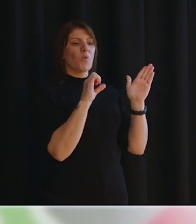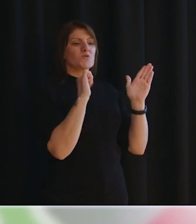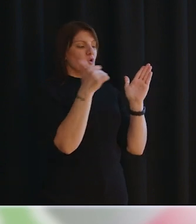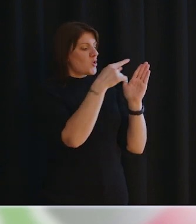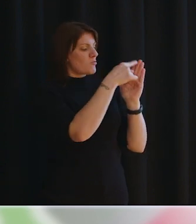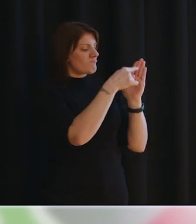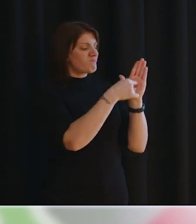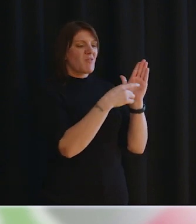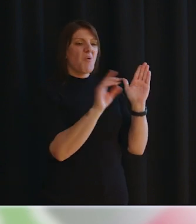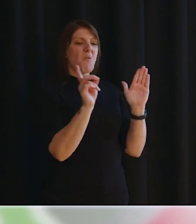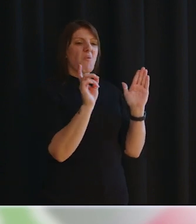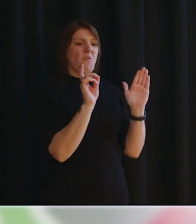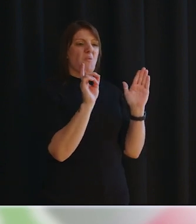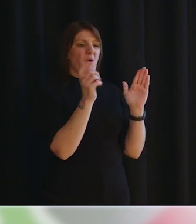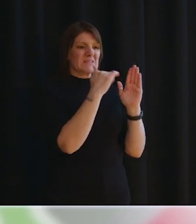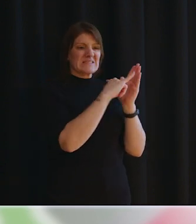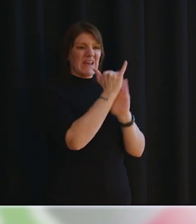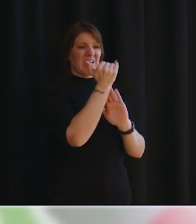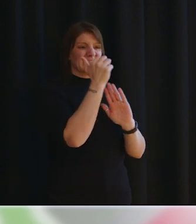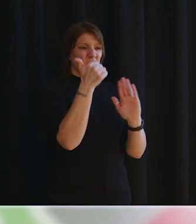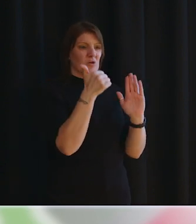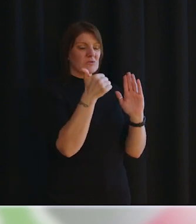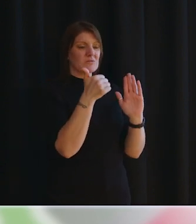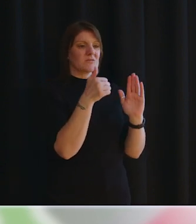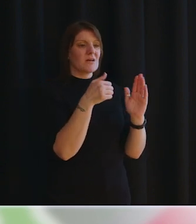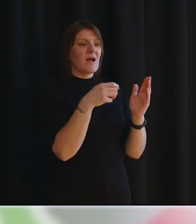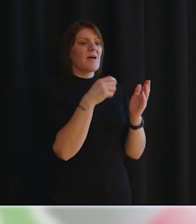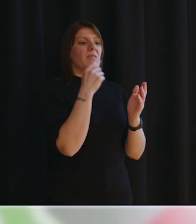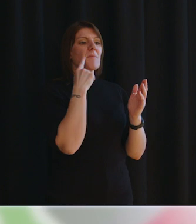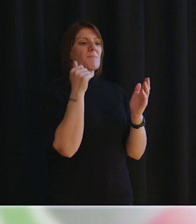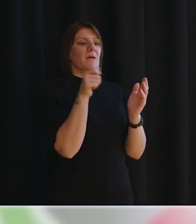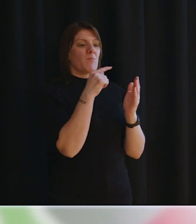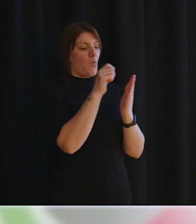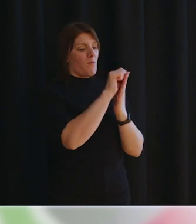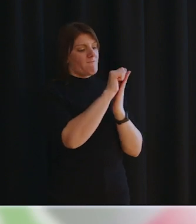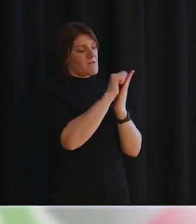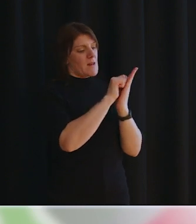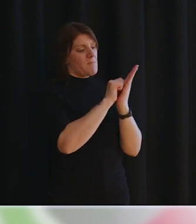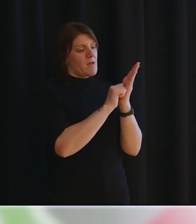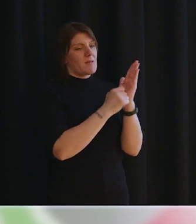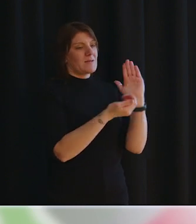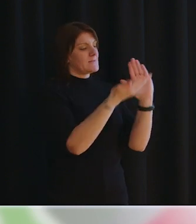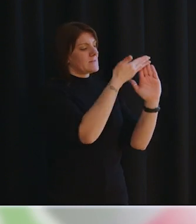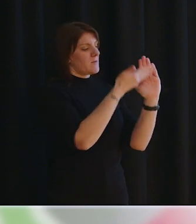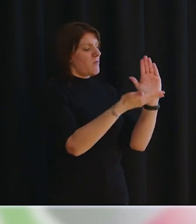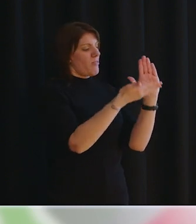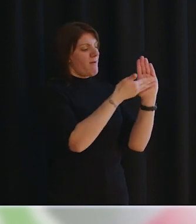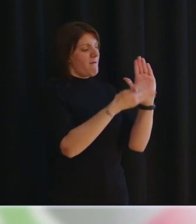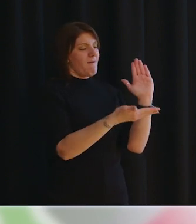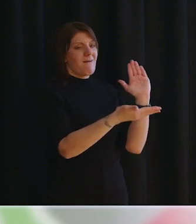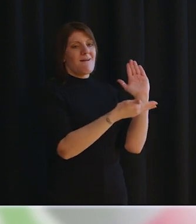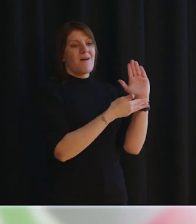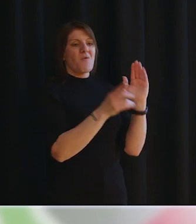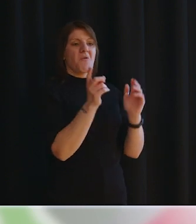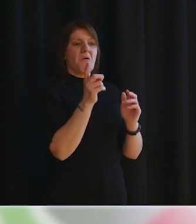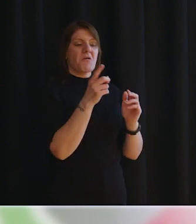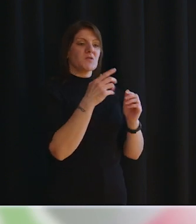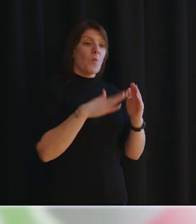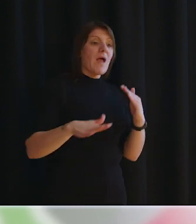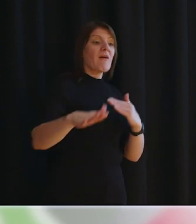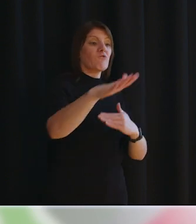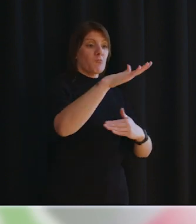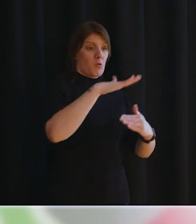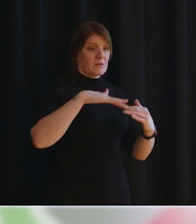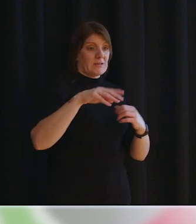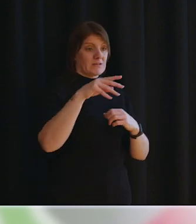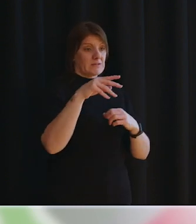learned, and everyone would have post-it notes and they would fill them in, and I would take those, and that would become part of the annual review, that everyone's views were involved